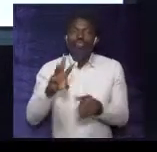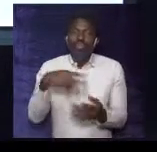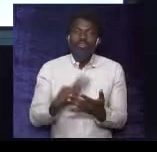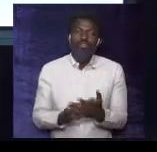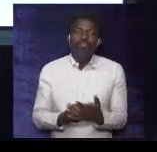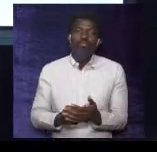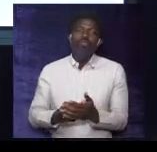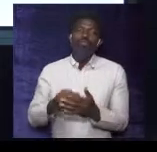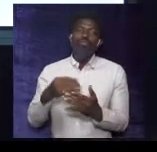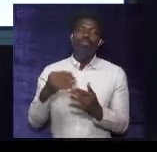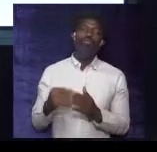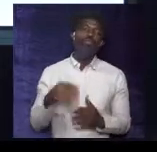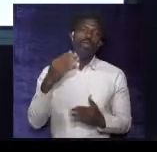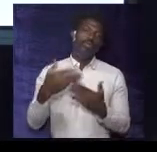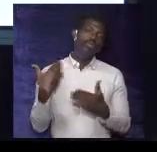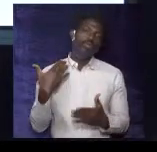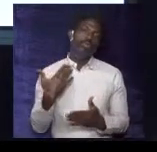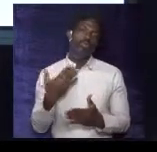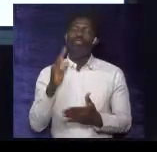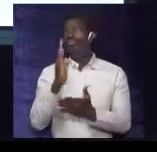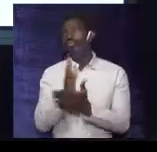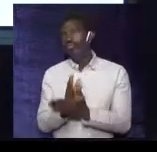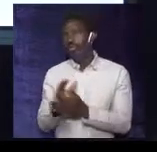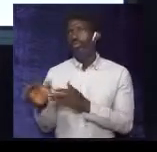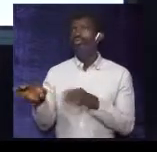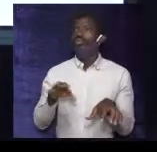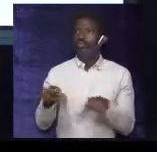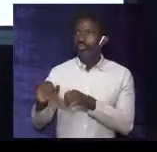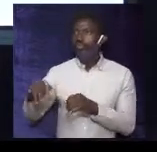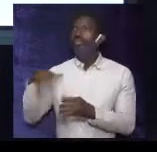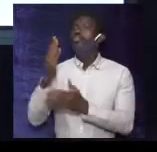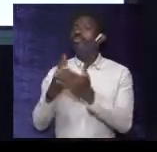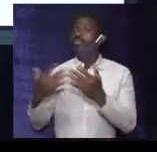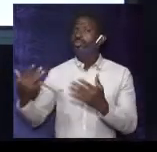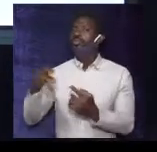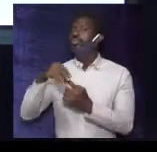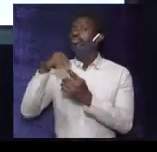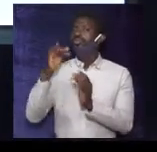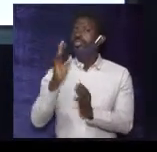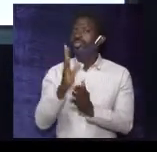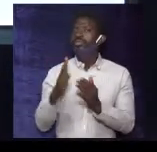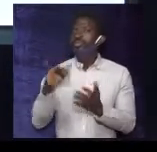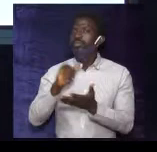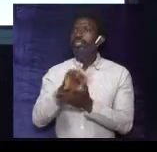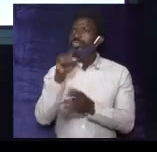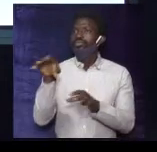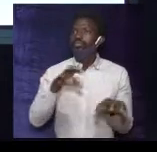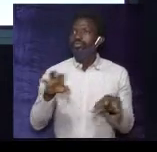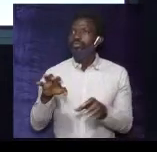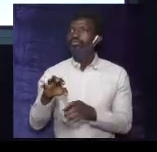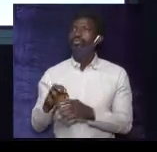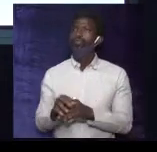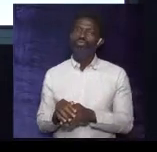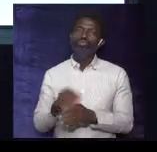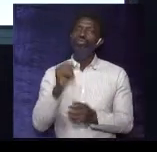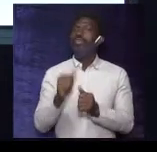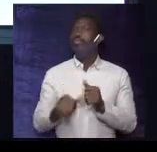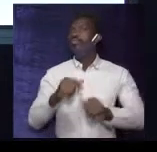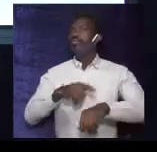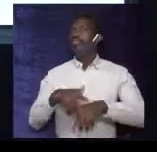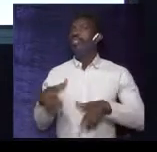especially something that you do regularly. Stop doing something, especially something that you